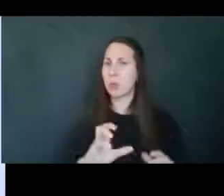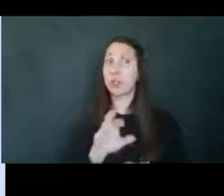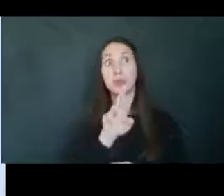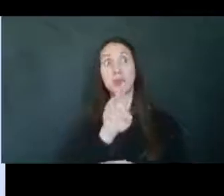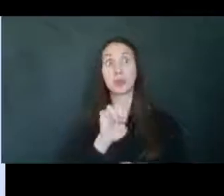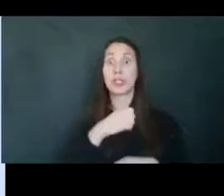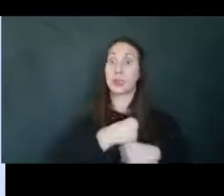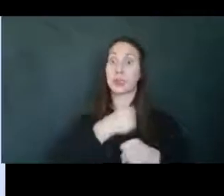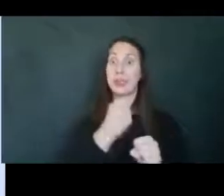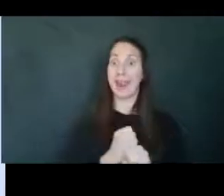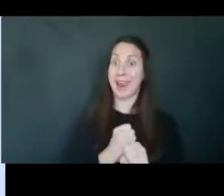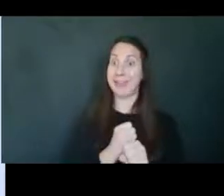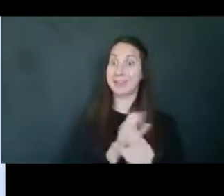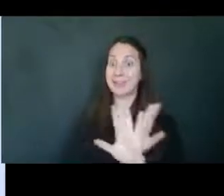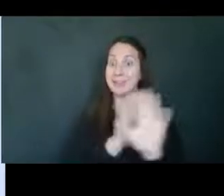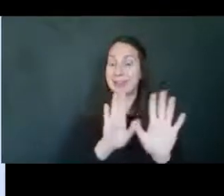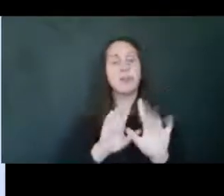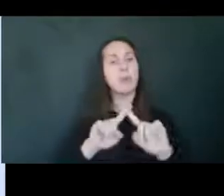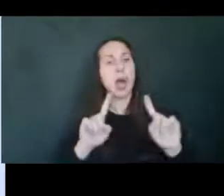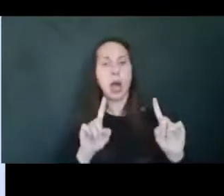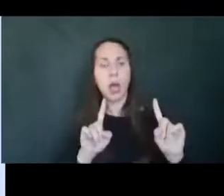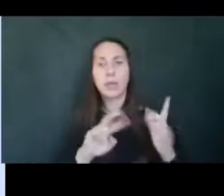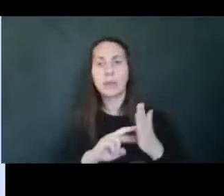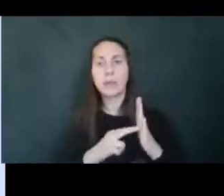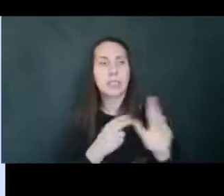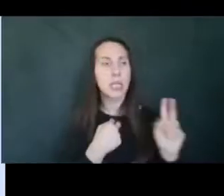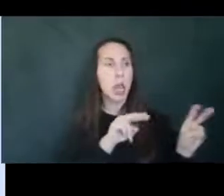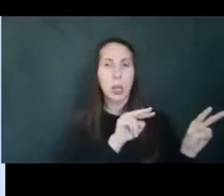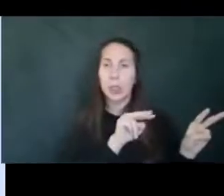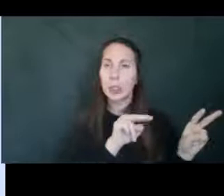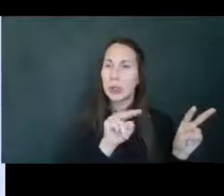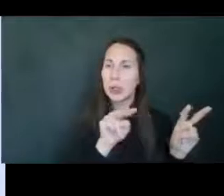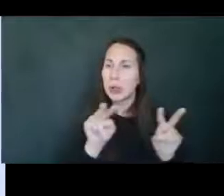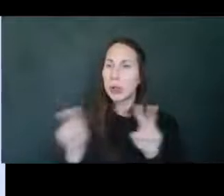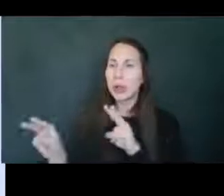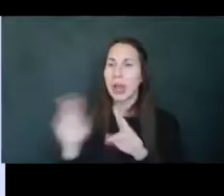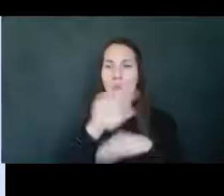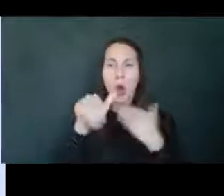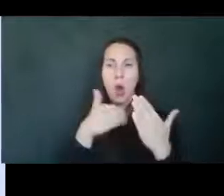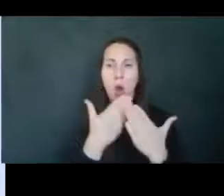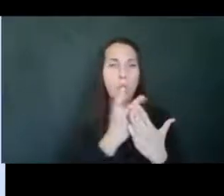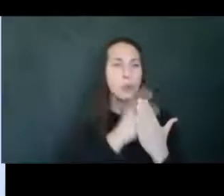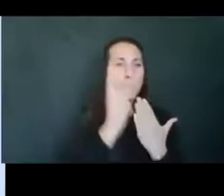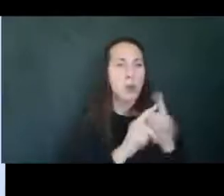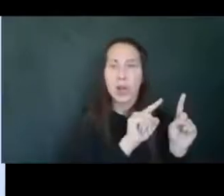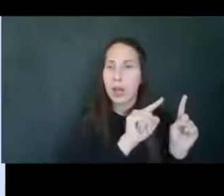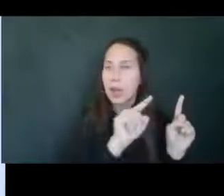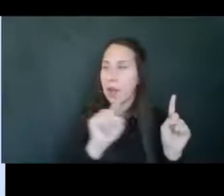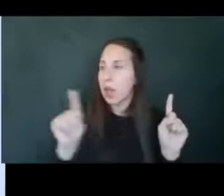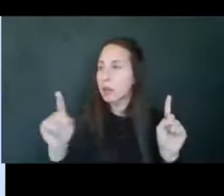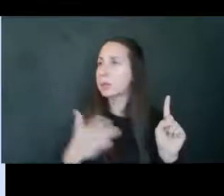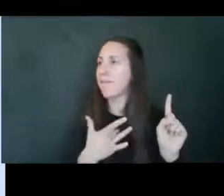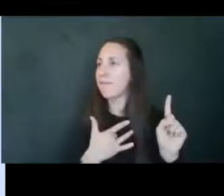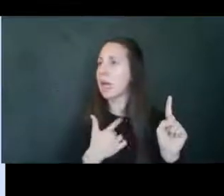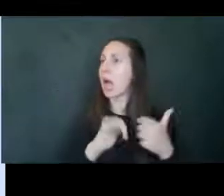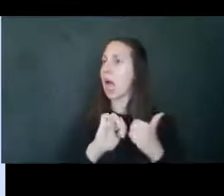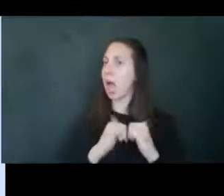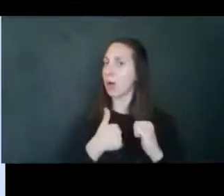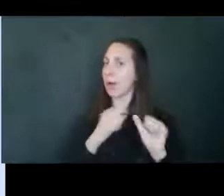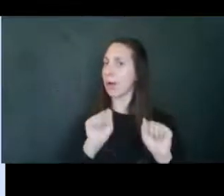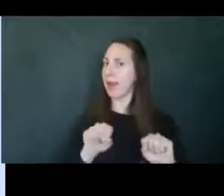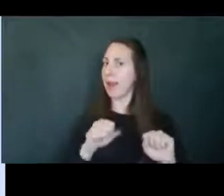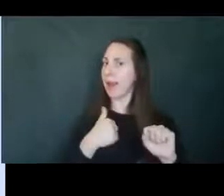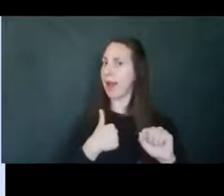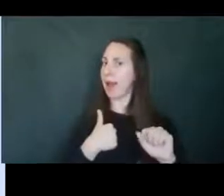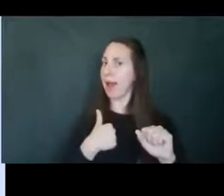in the community that existed and what wagon could we hitch those to and what else needed to be in that wagon. If someone doesn't